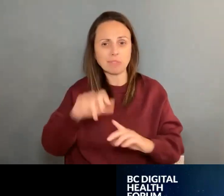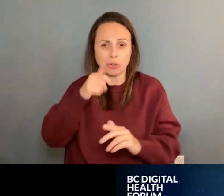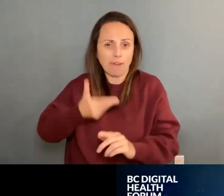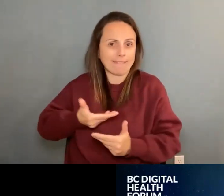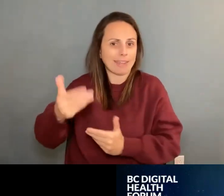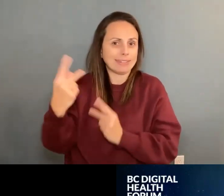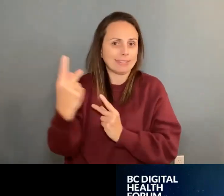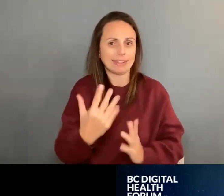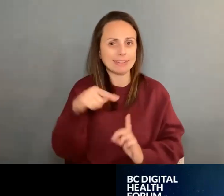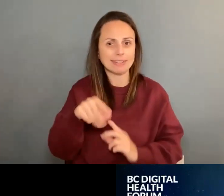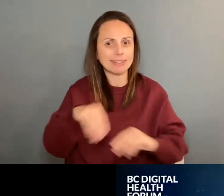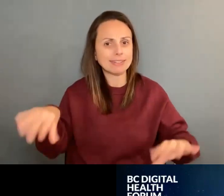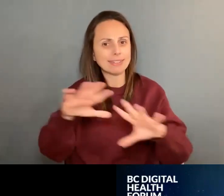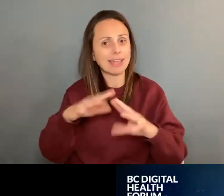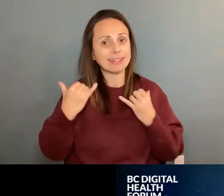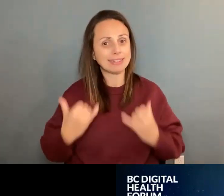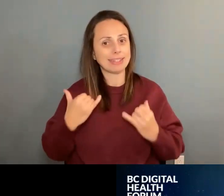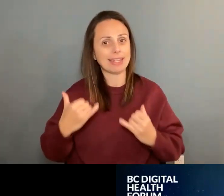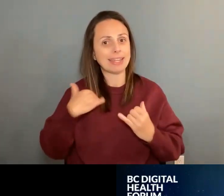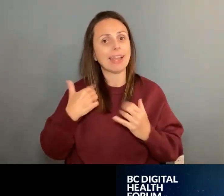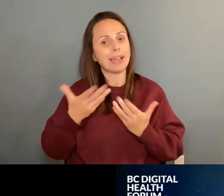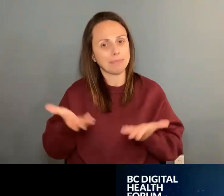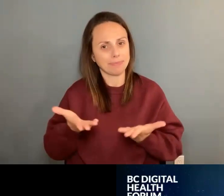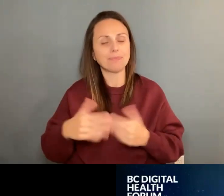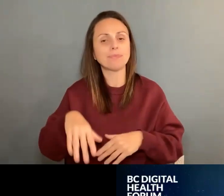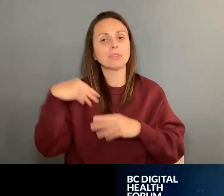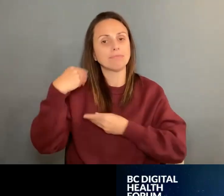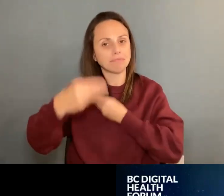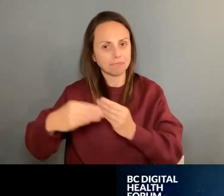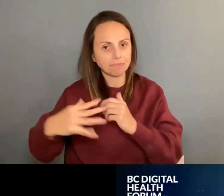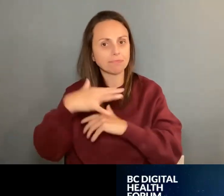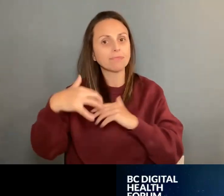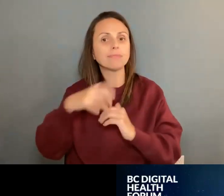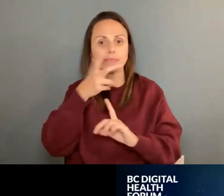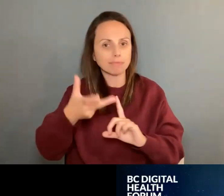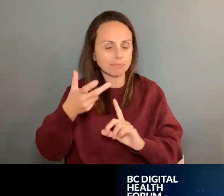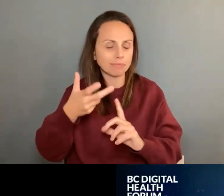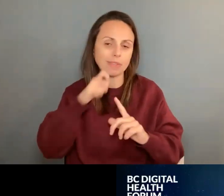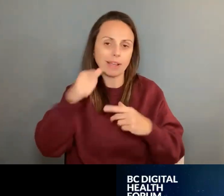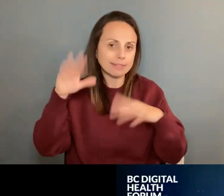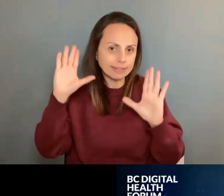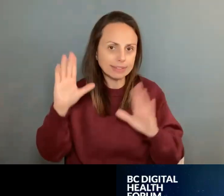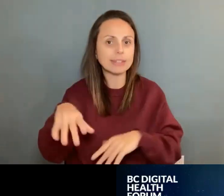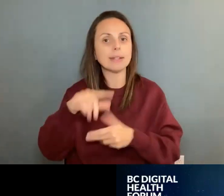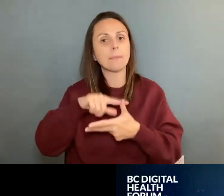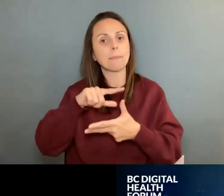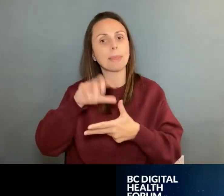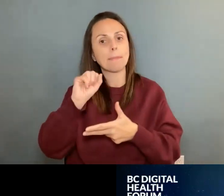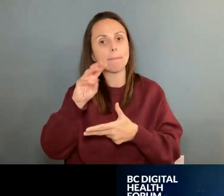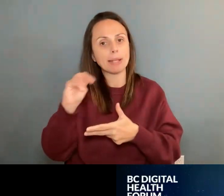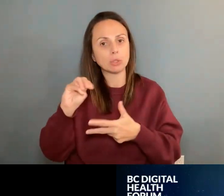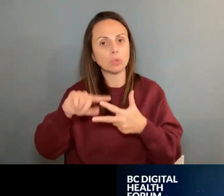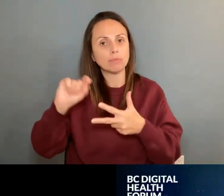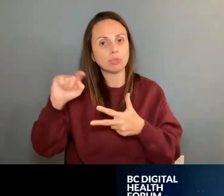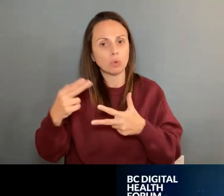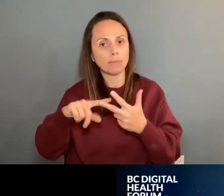guest on these lands, and I'm joining today from the traditional, ancestral, and unceded territories of the Musqueam, Squamish, and Tsleil-Waututh First